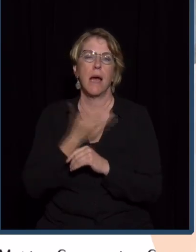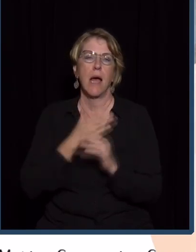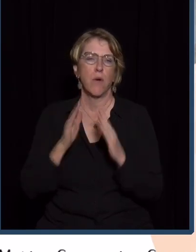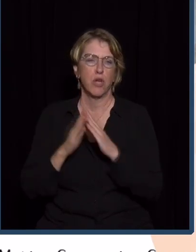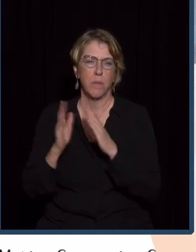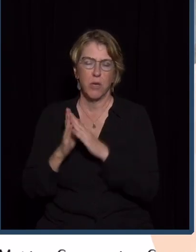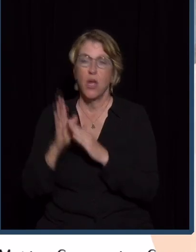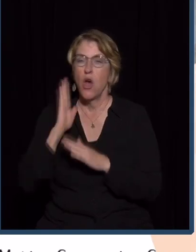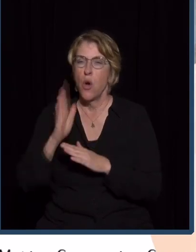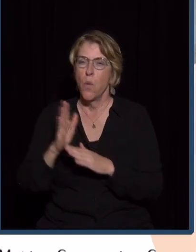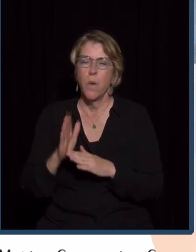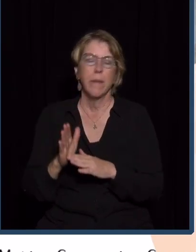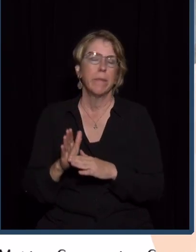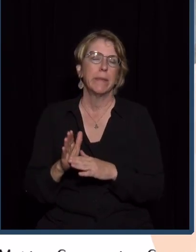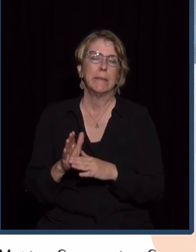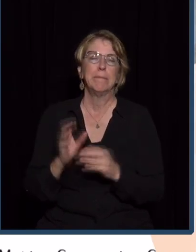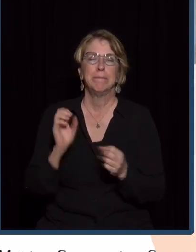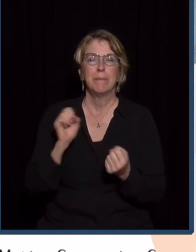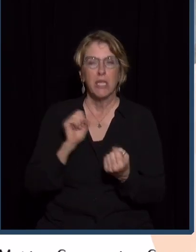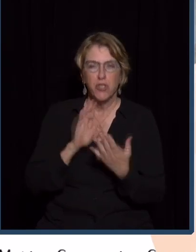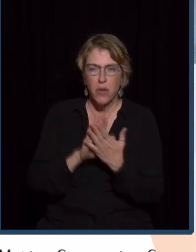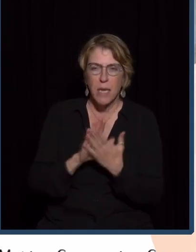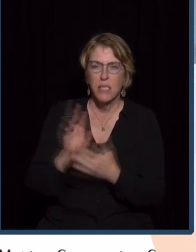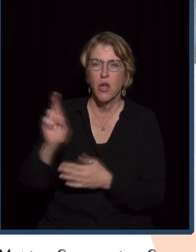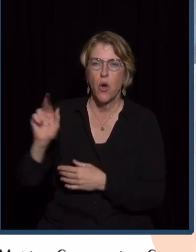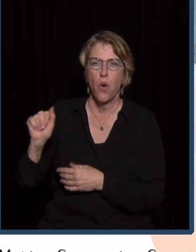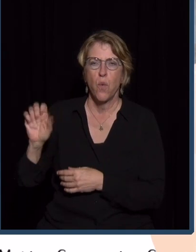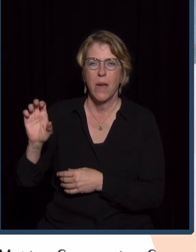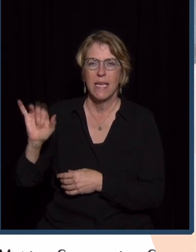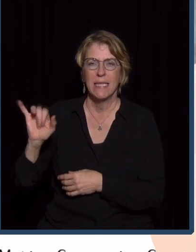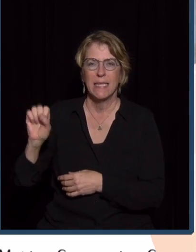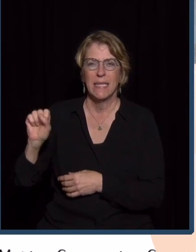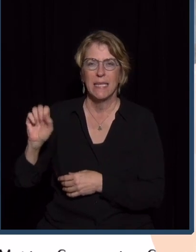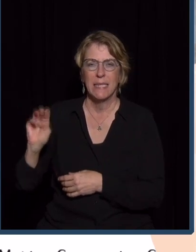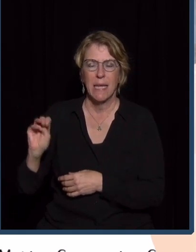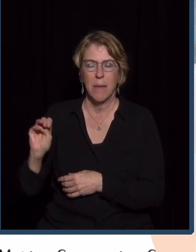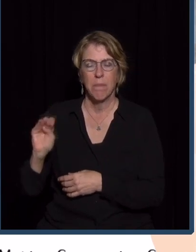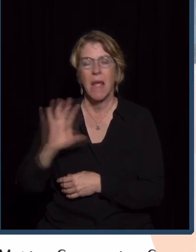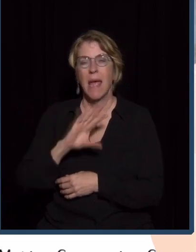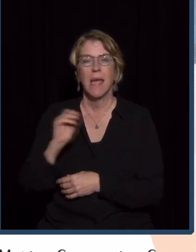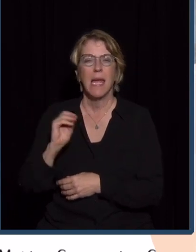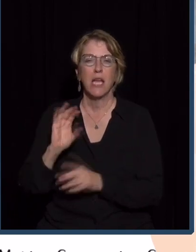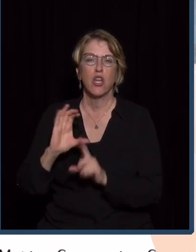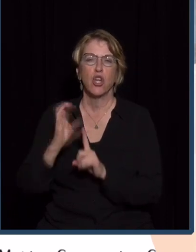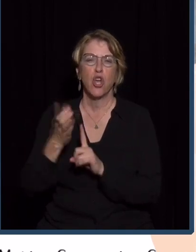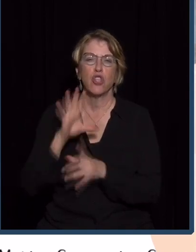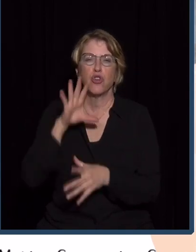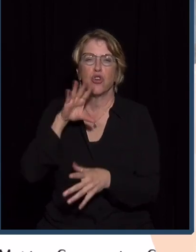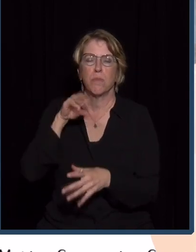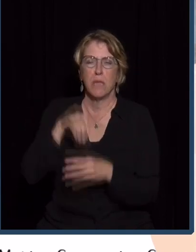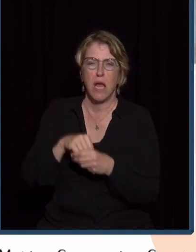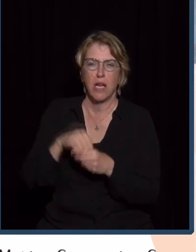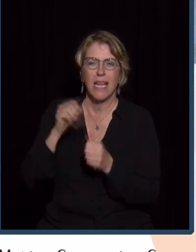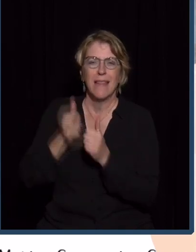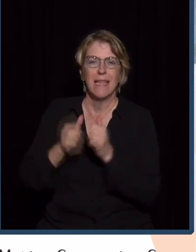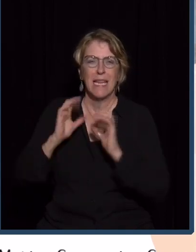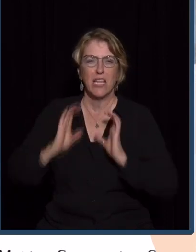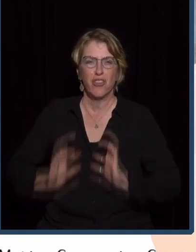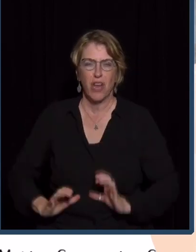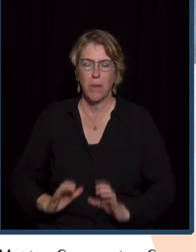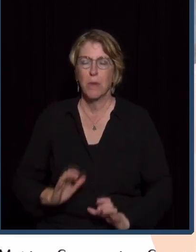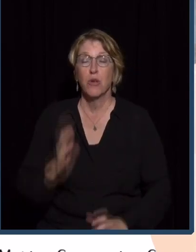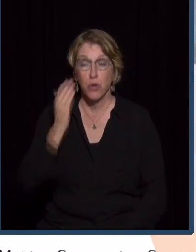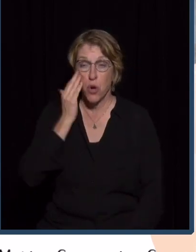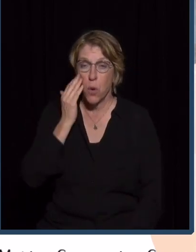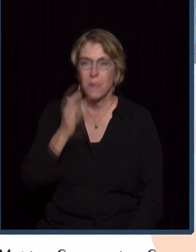systemic racism and health inequities and create a culture of belonging where every single customer knows that they feel